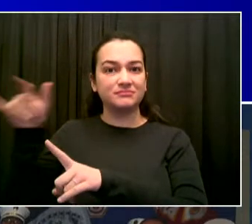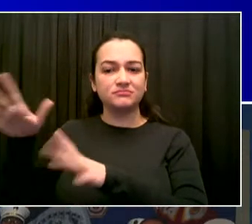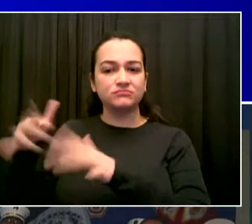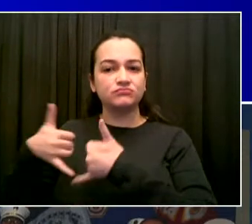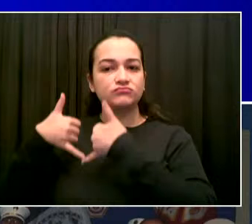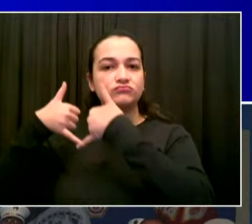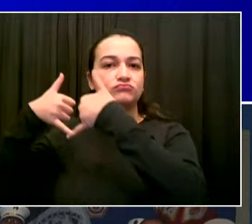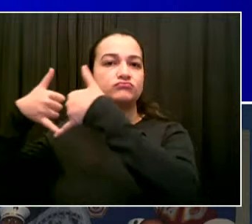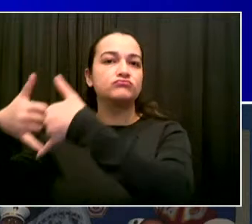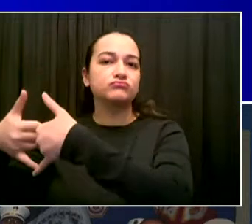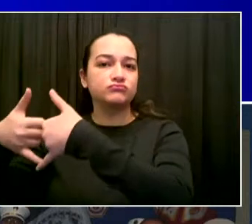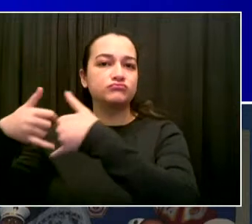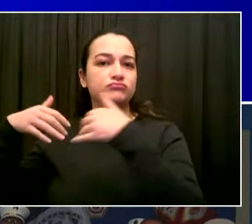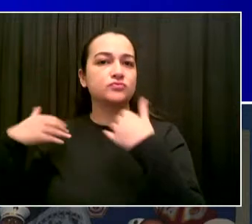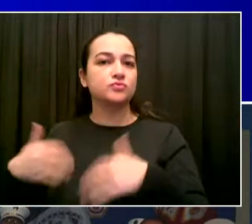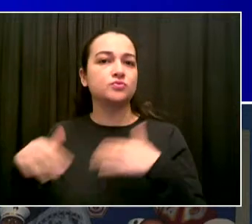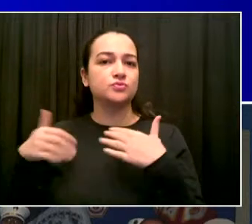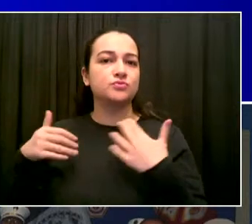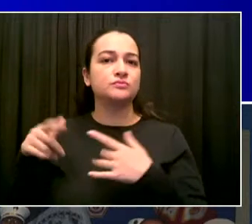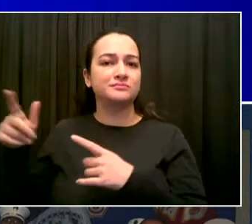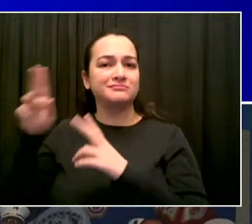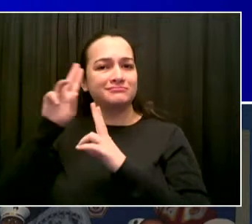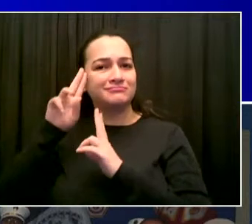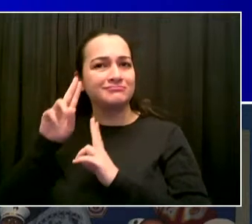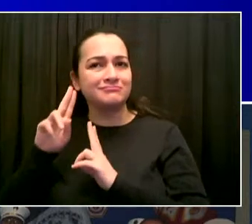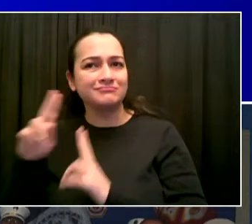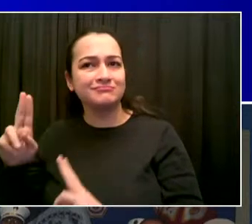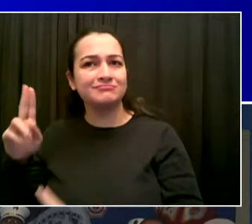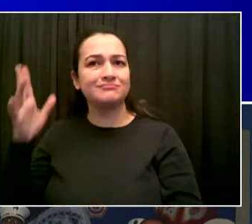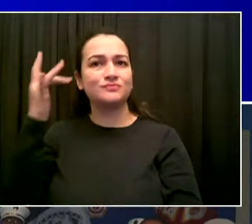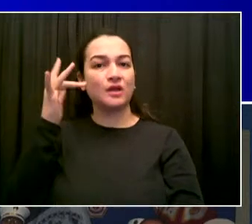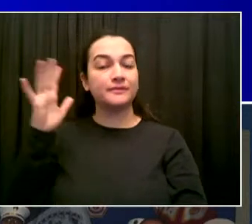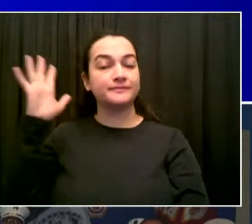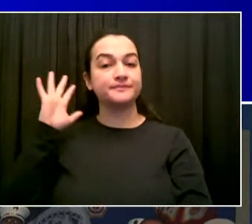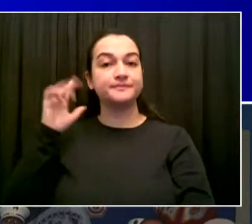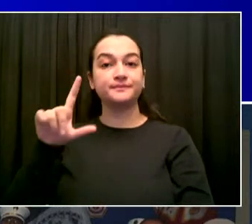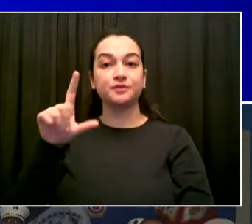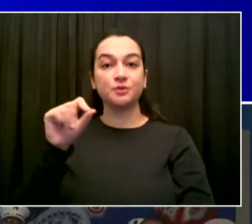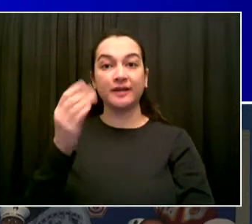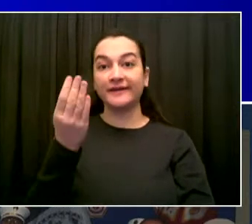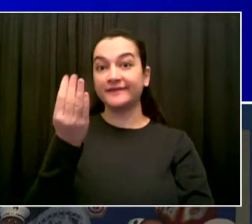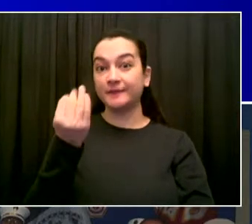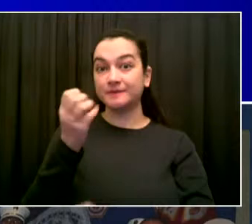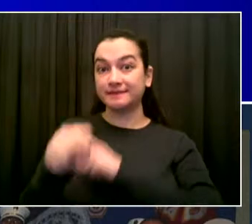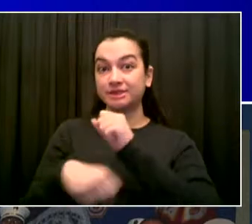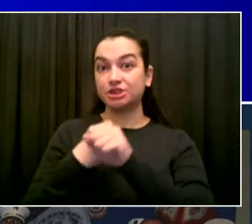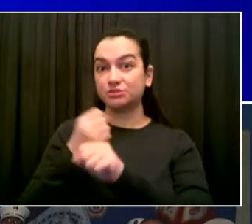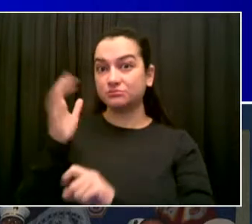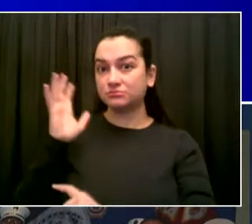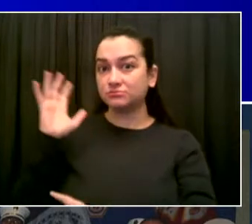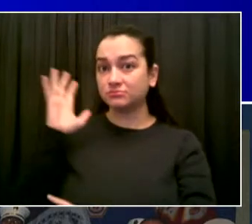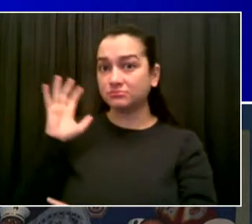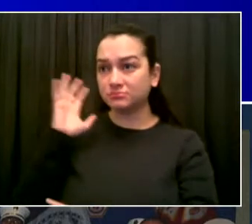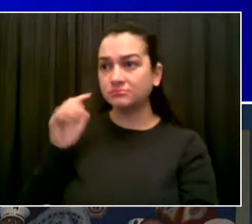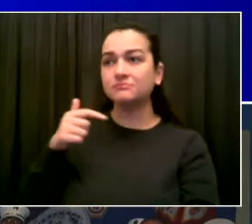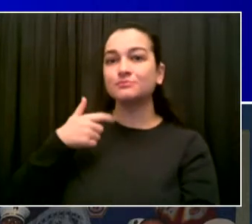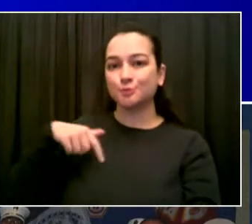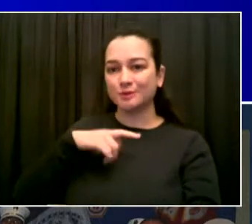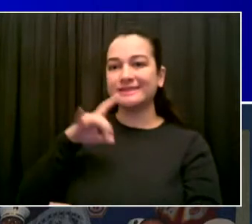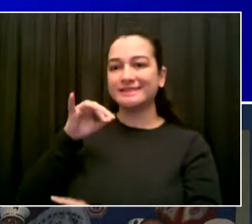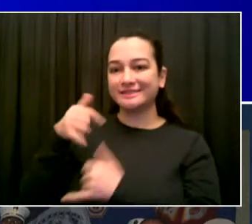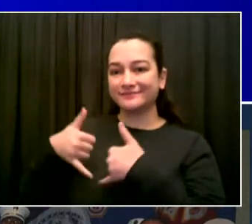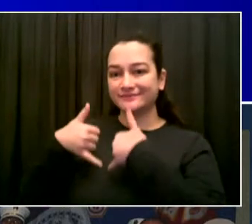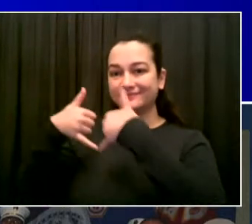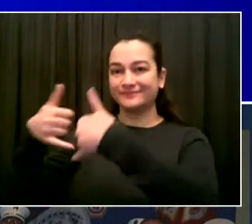for extraordinary acts of courage as a truly dedicated New York City firefighter. He proudly wore